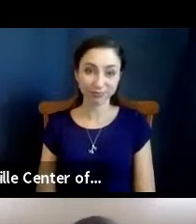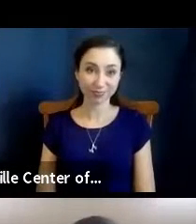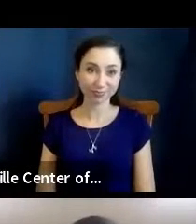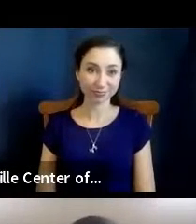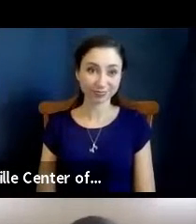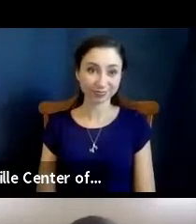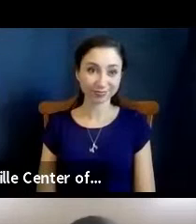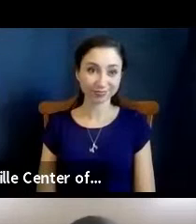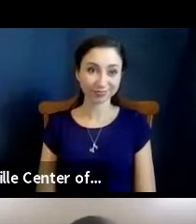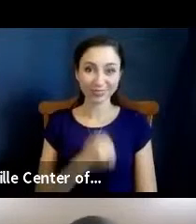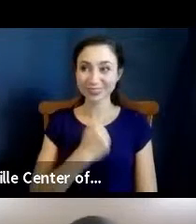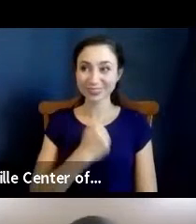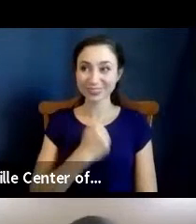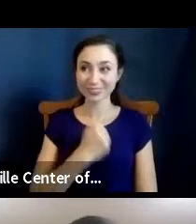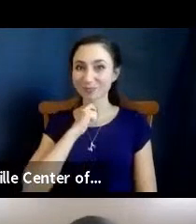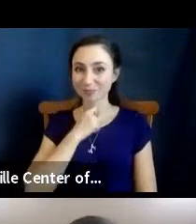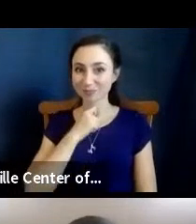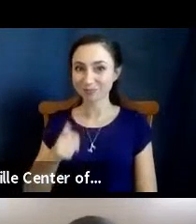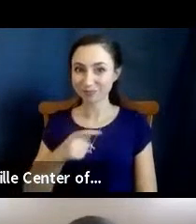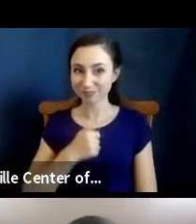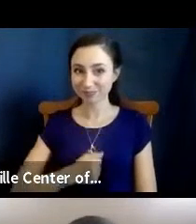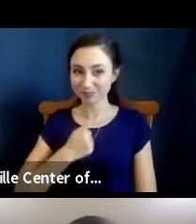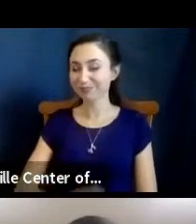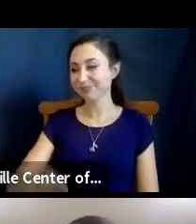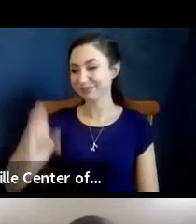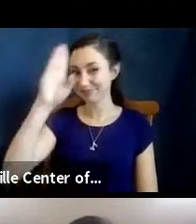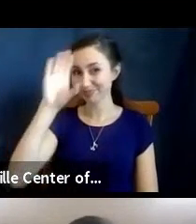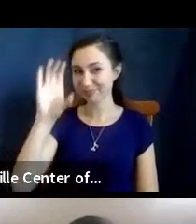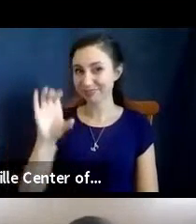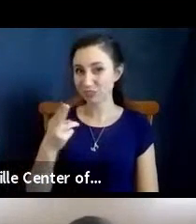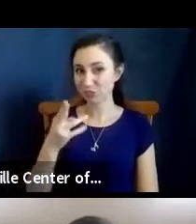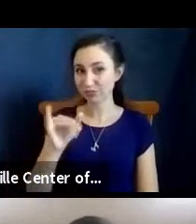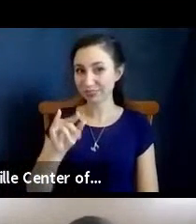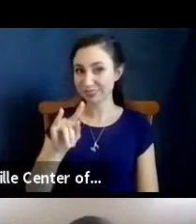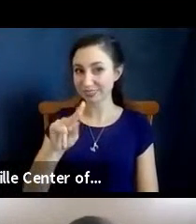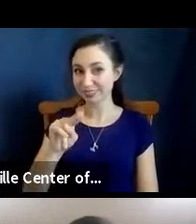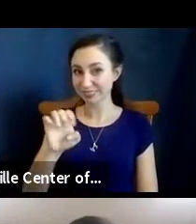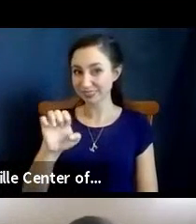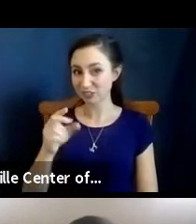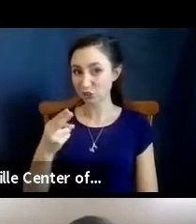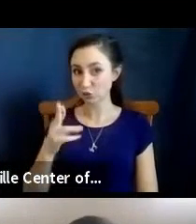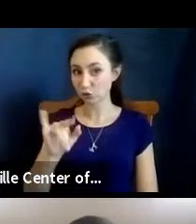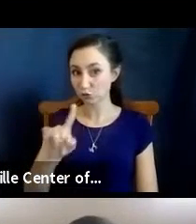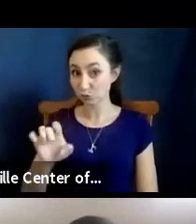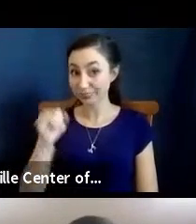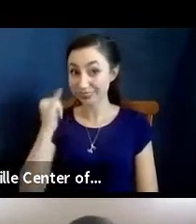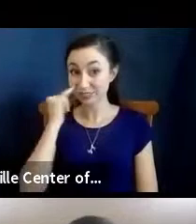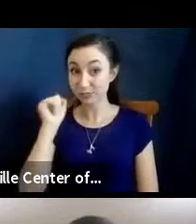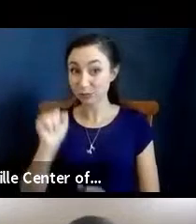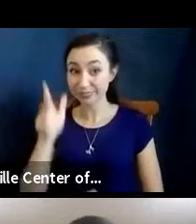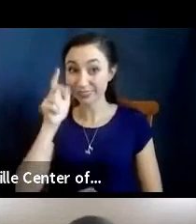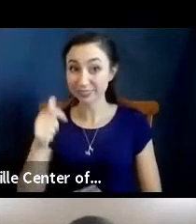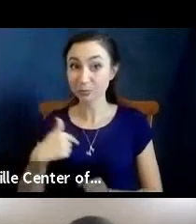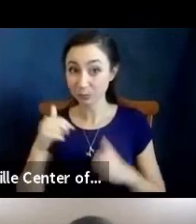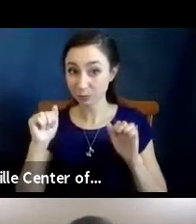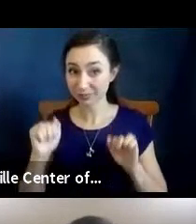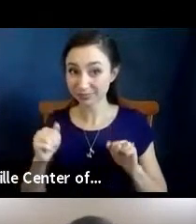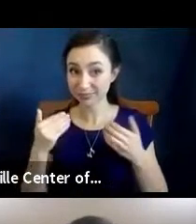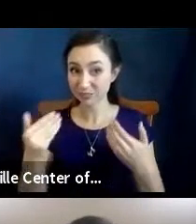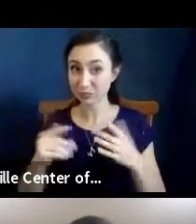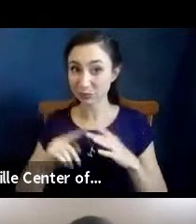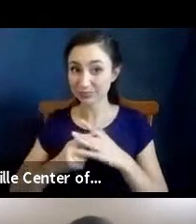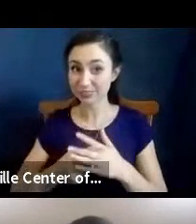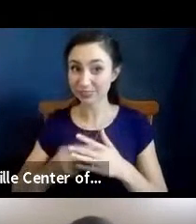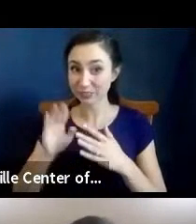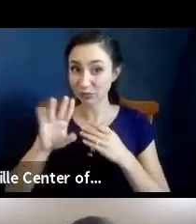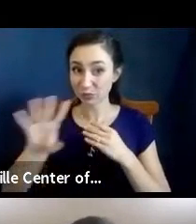Sorry, I muted you. Hi, Christine Cruz. If you can hear me, we can get started in your